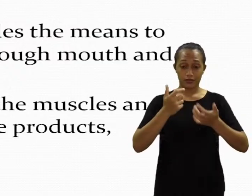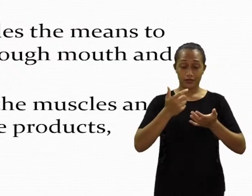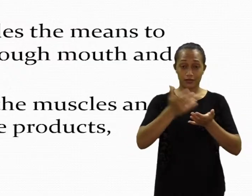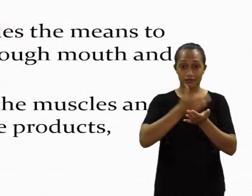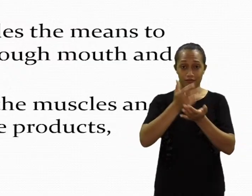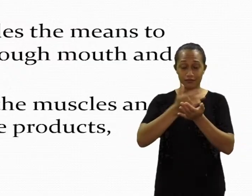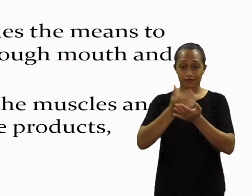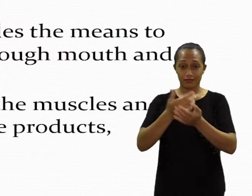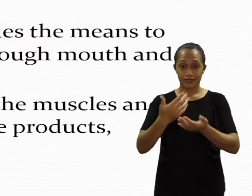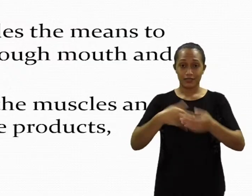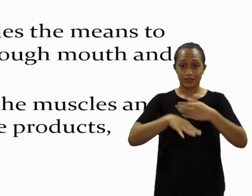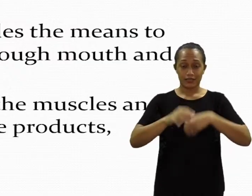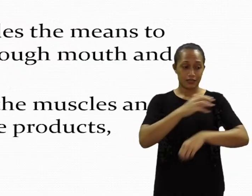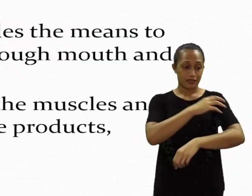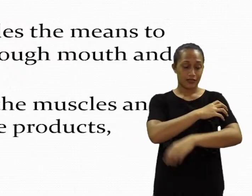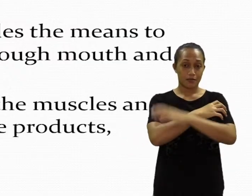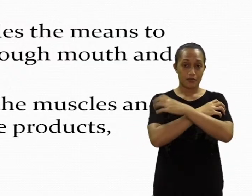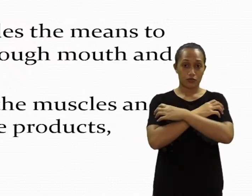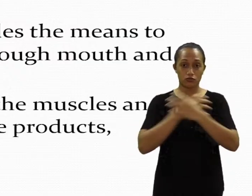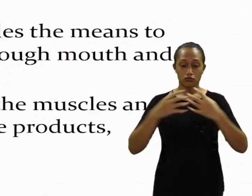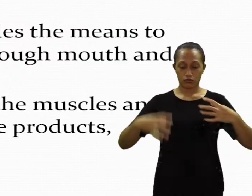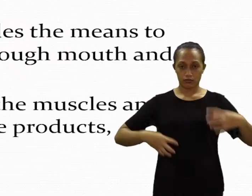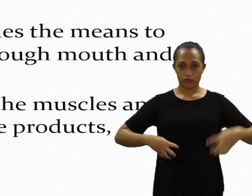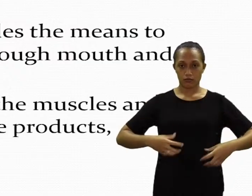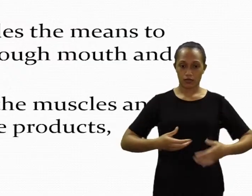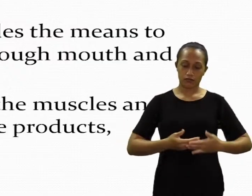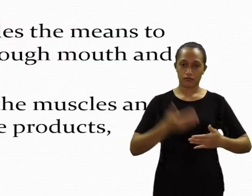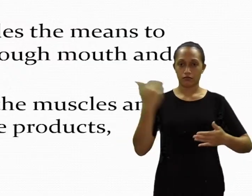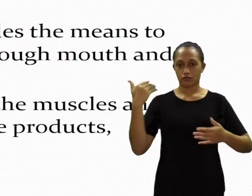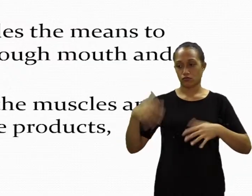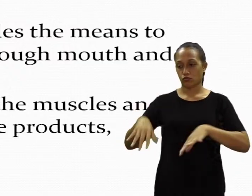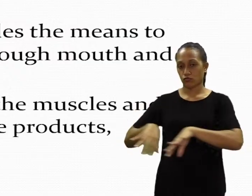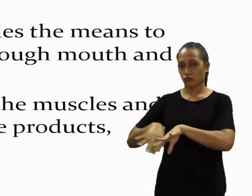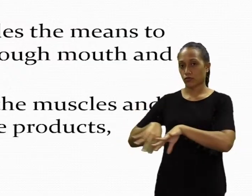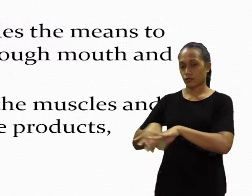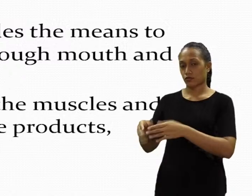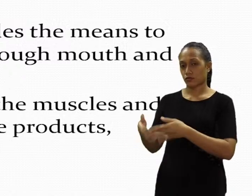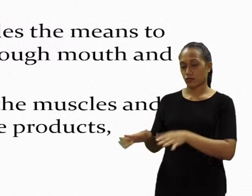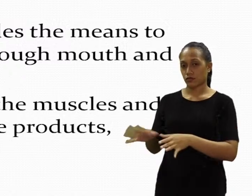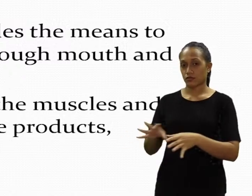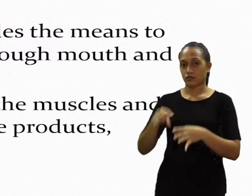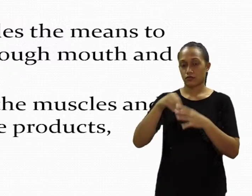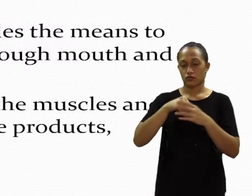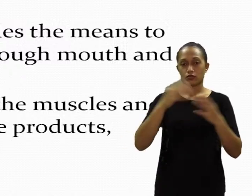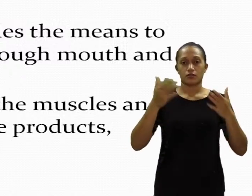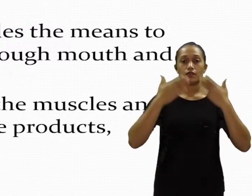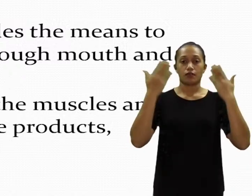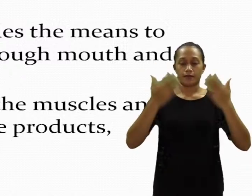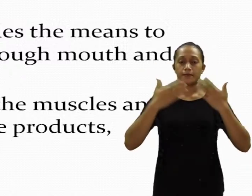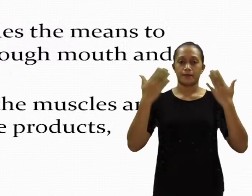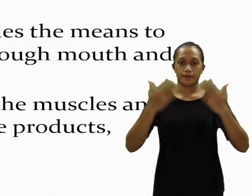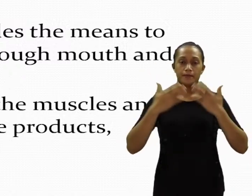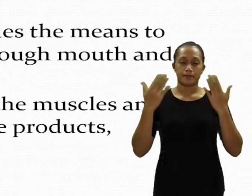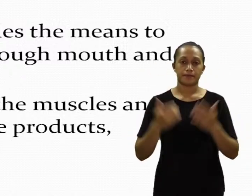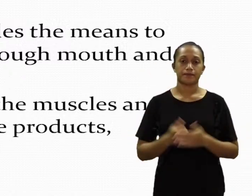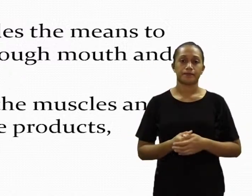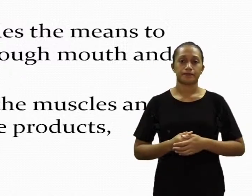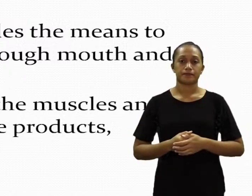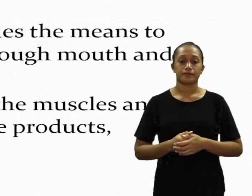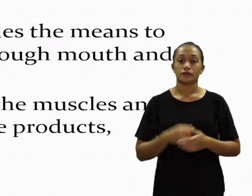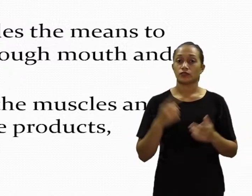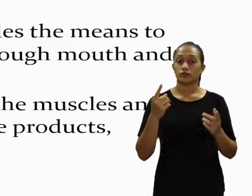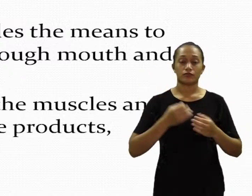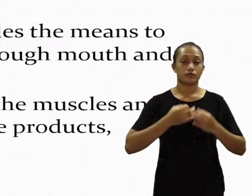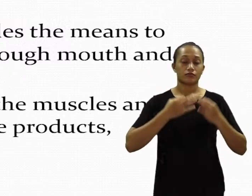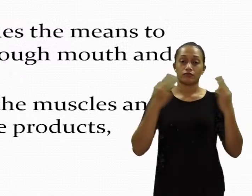to the muscles and organs of the body and remove waste products, including carbon dioxide. So, there